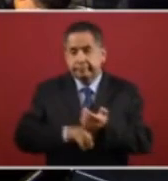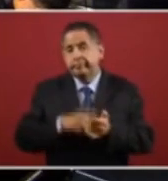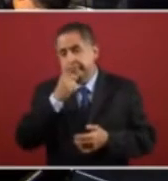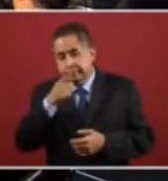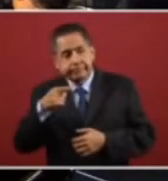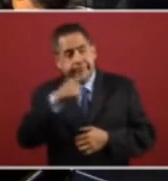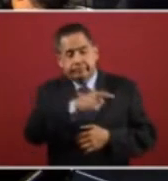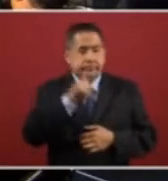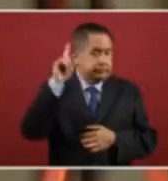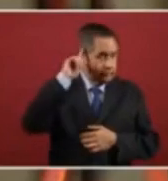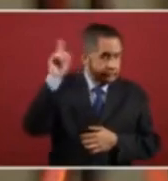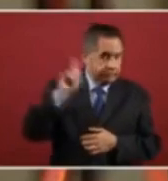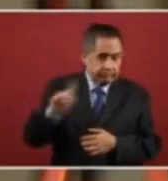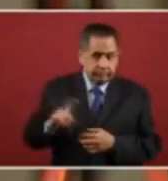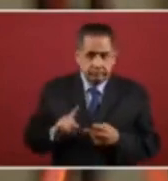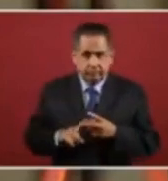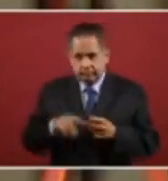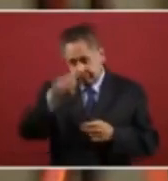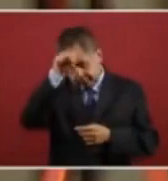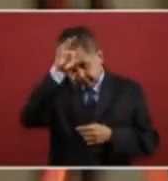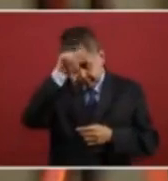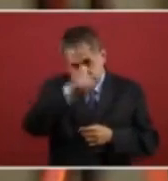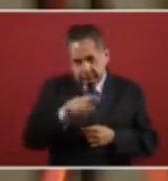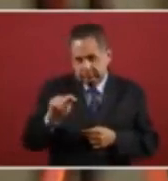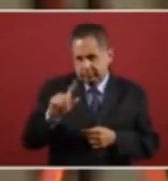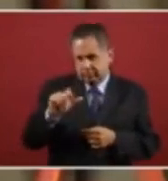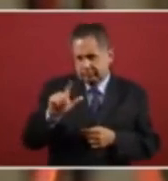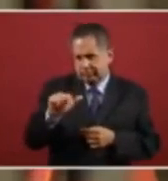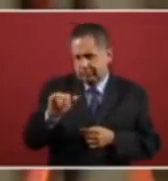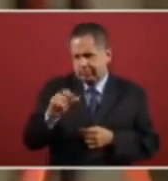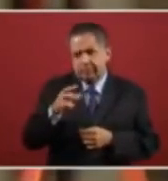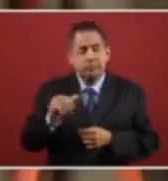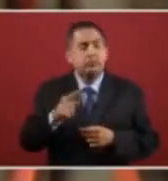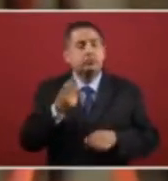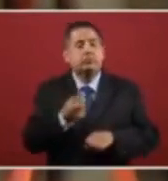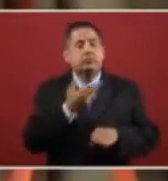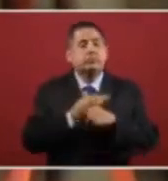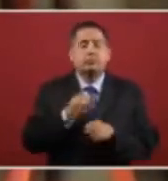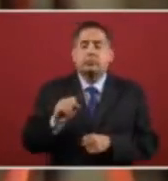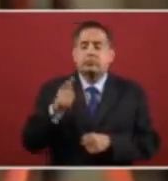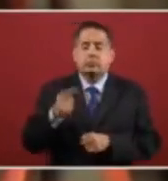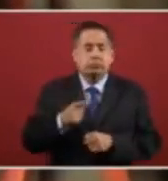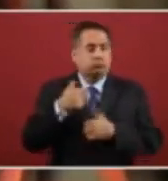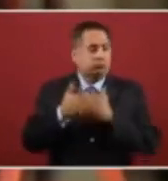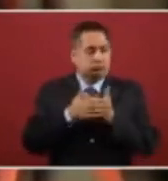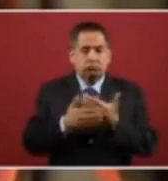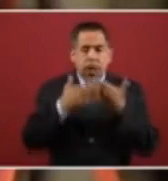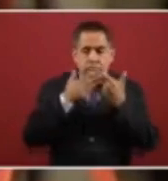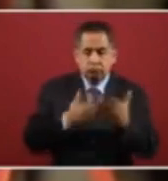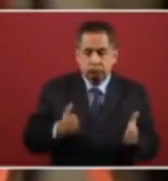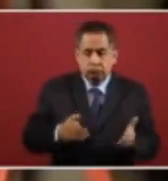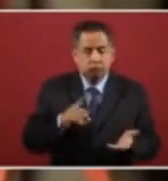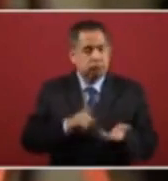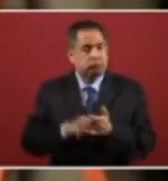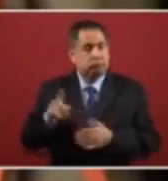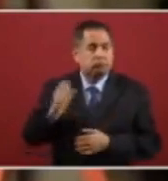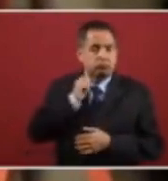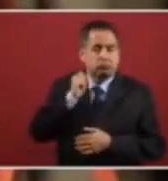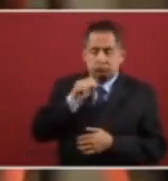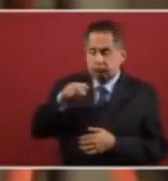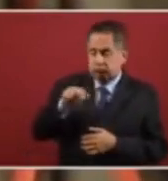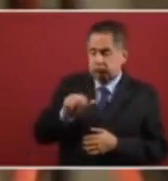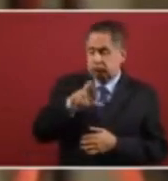they commented that in the state of Zacatecas, there was a mining company, Tarasquillo. They opened, but